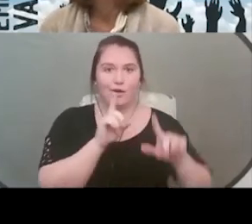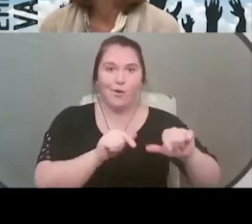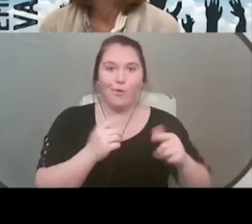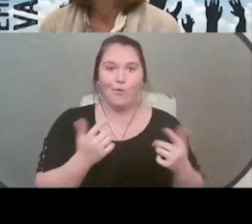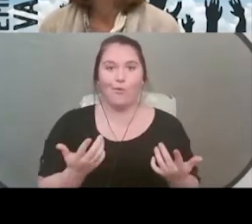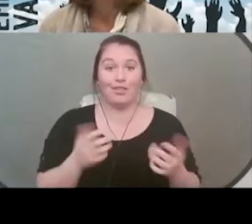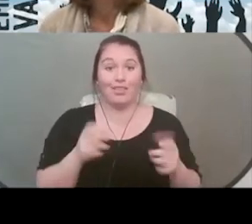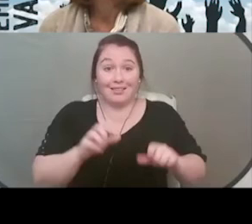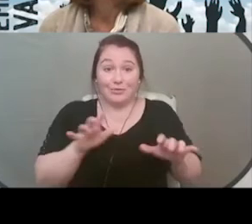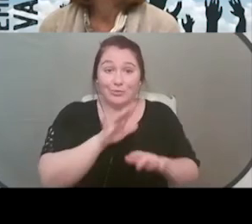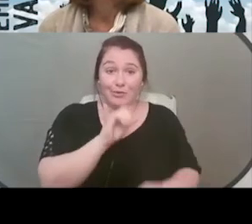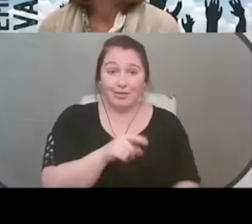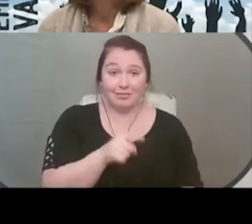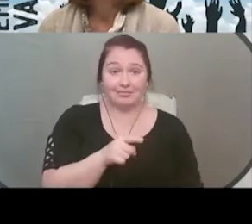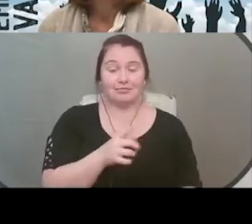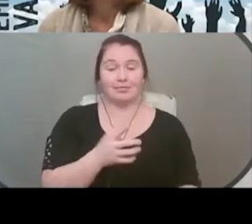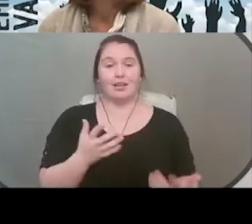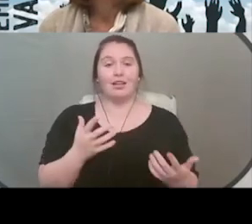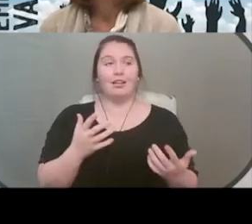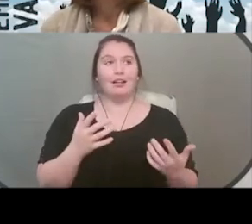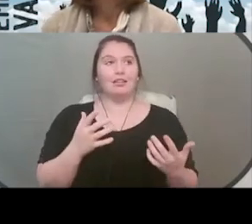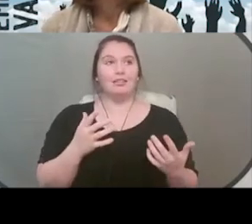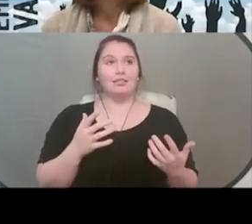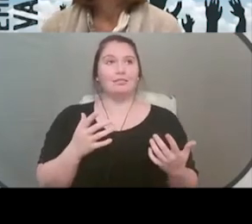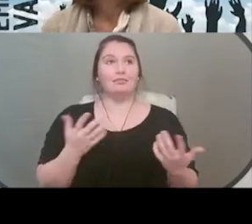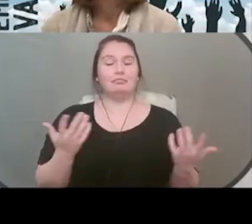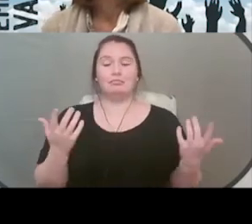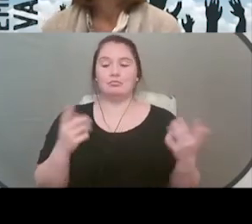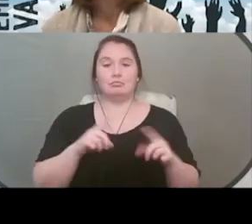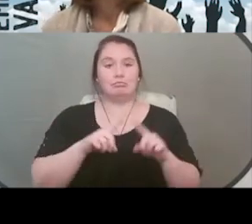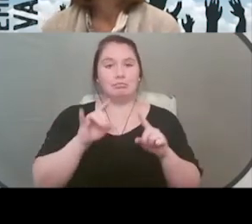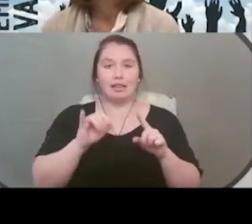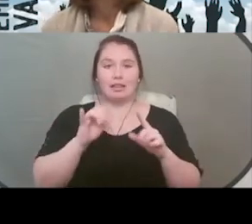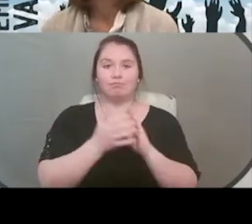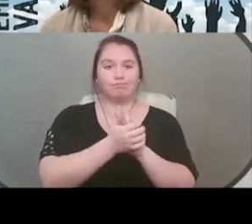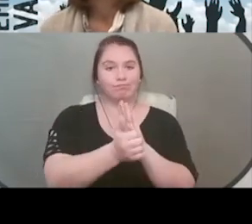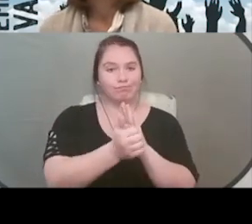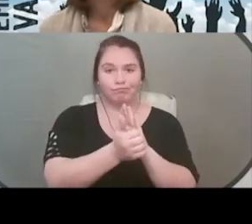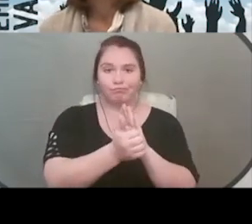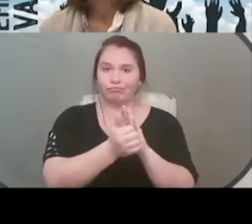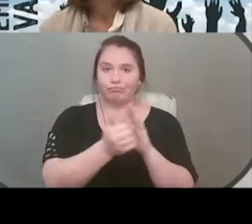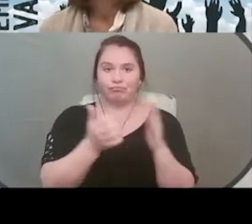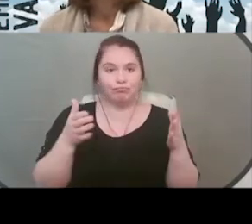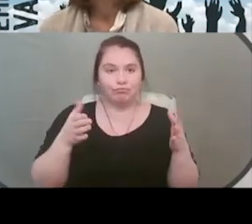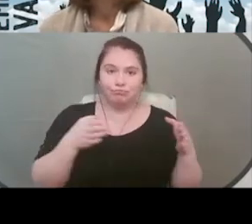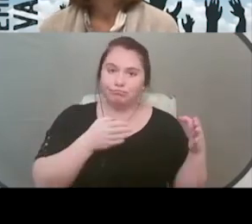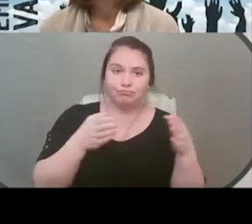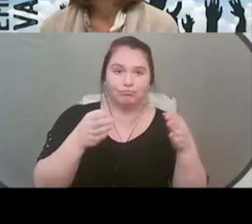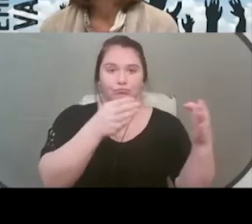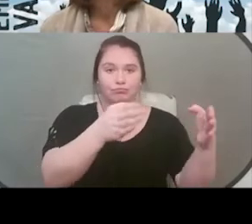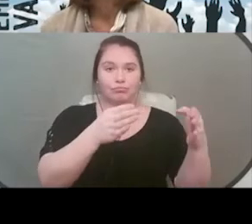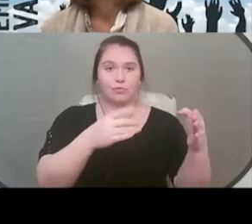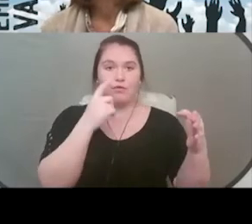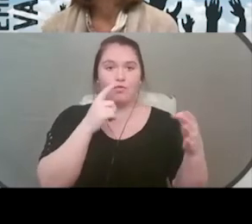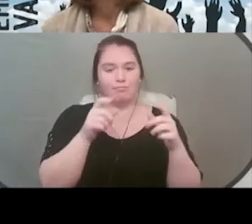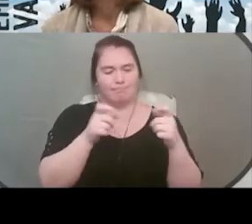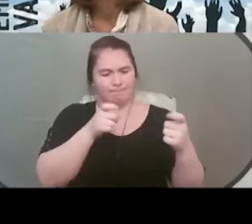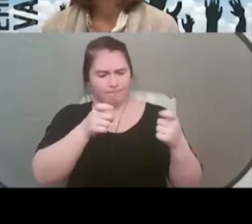do that. But that's a strategy for managing your